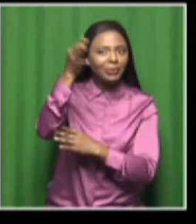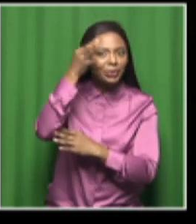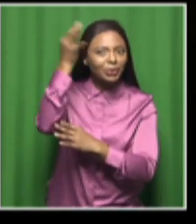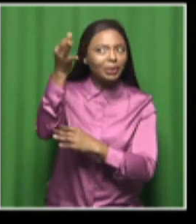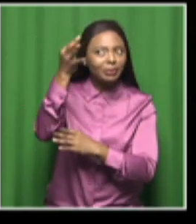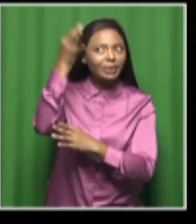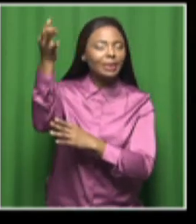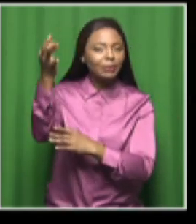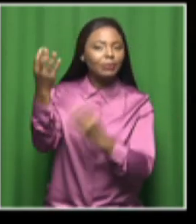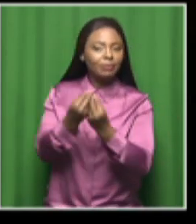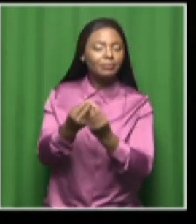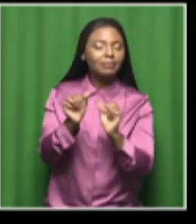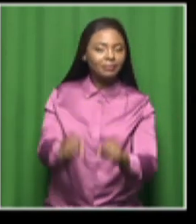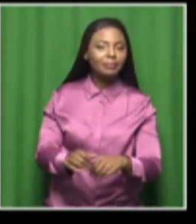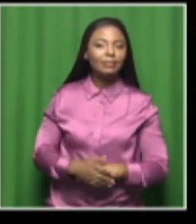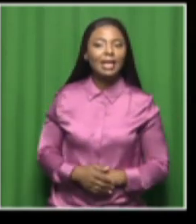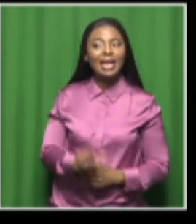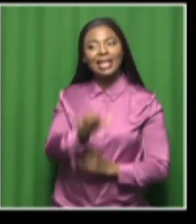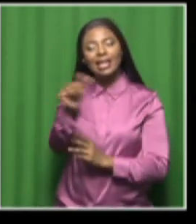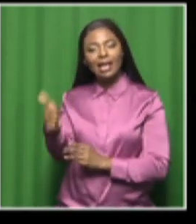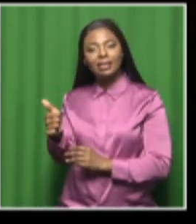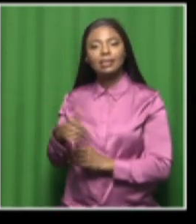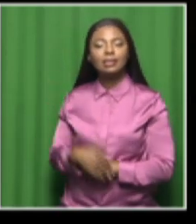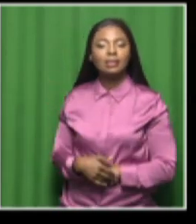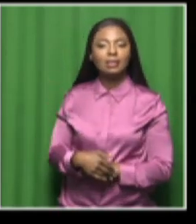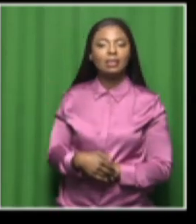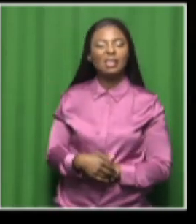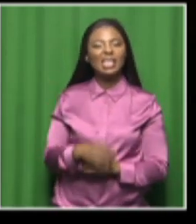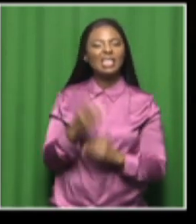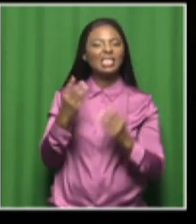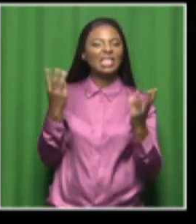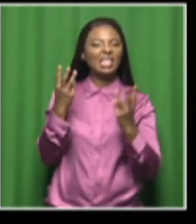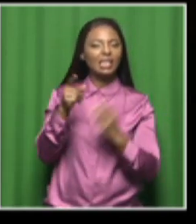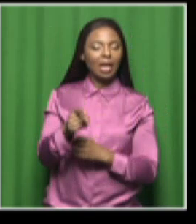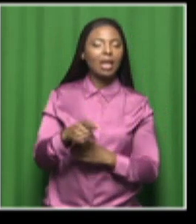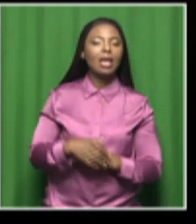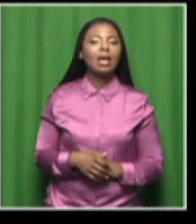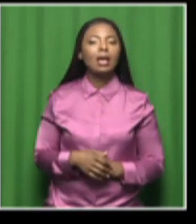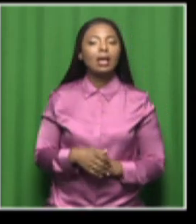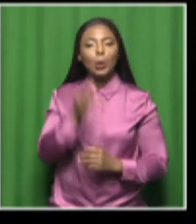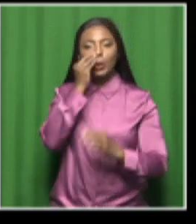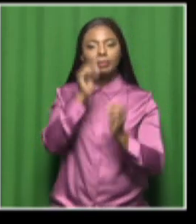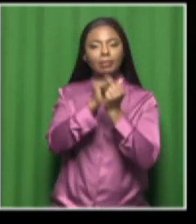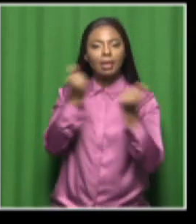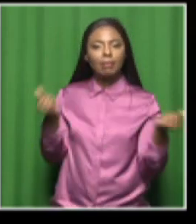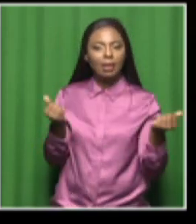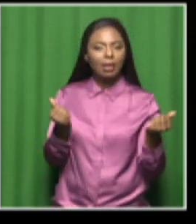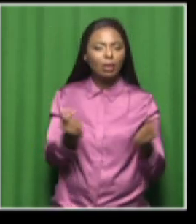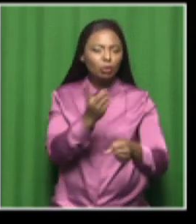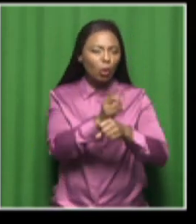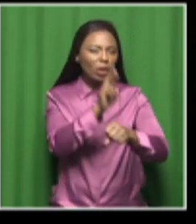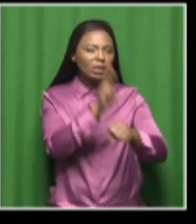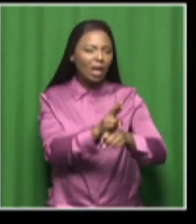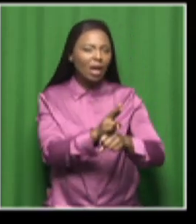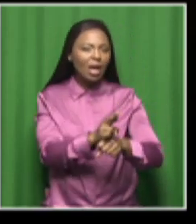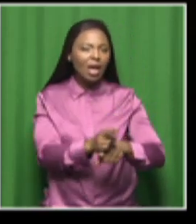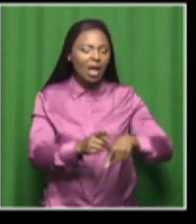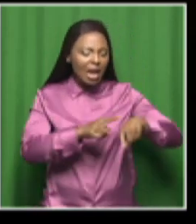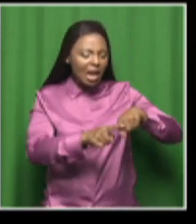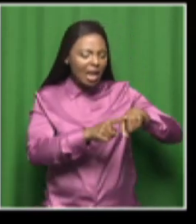you. All right, next one is the Citizen. What a question. Why did doctors cut my leg off?